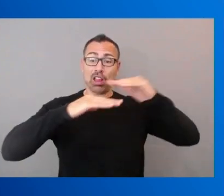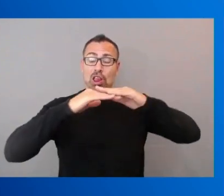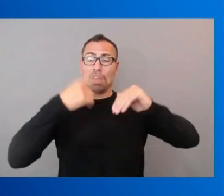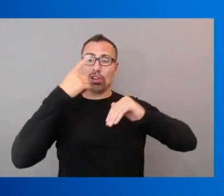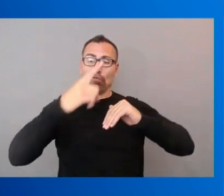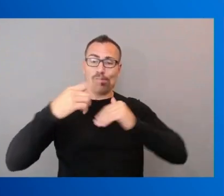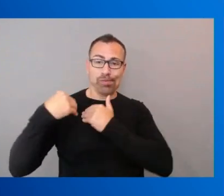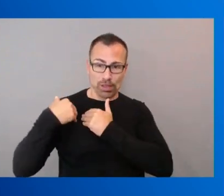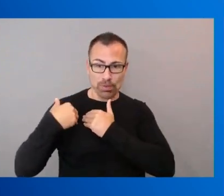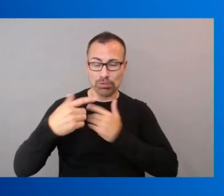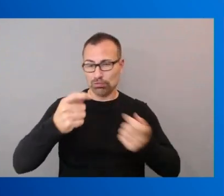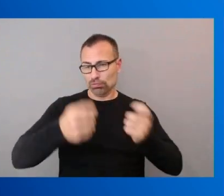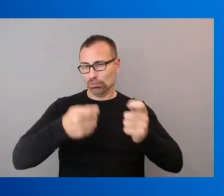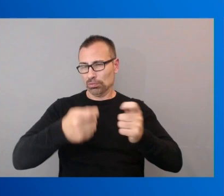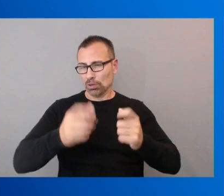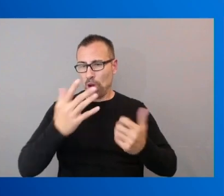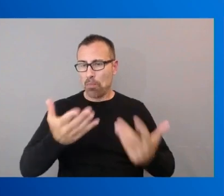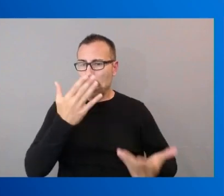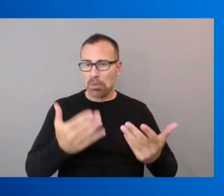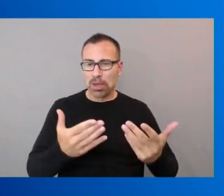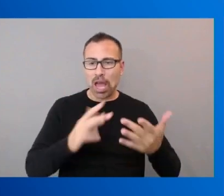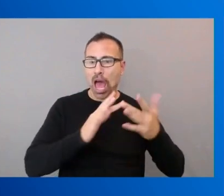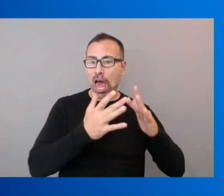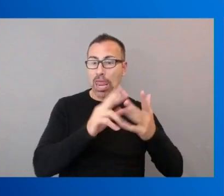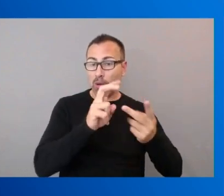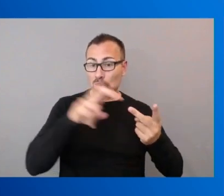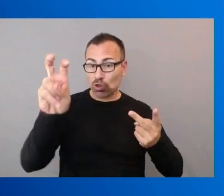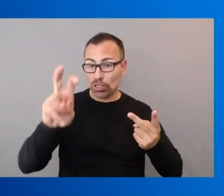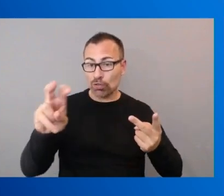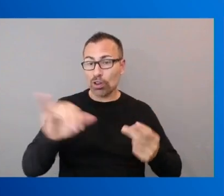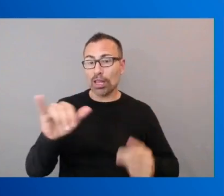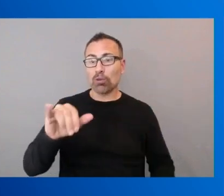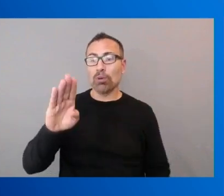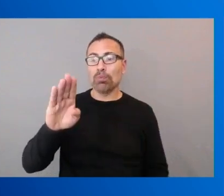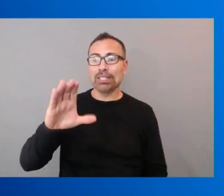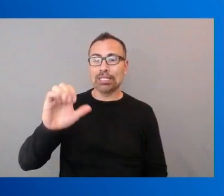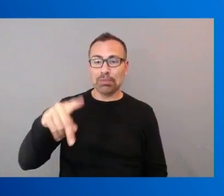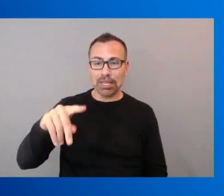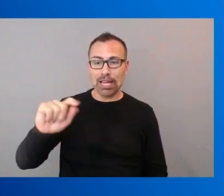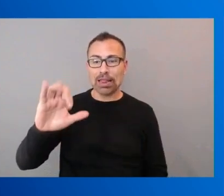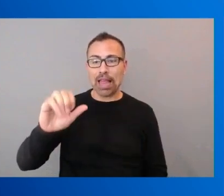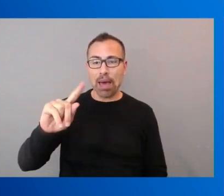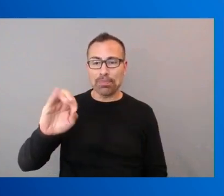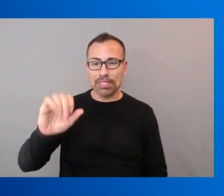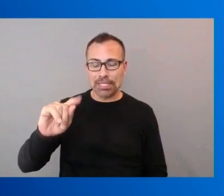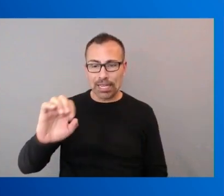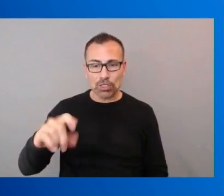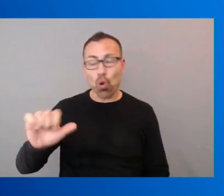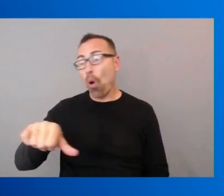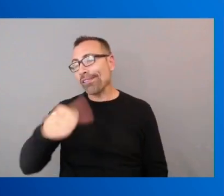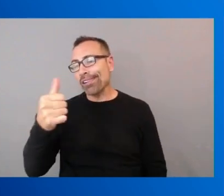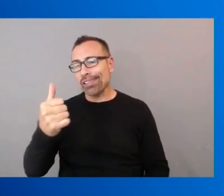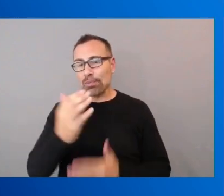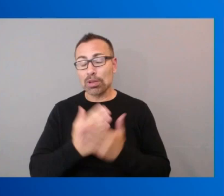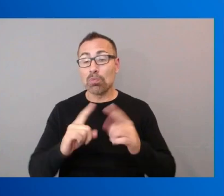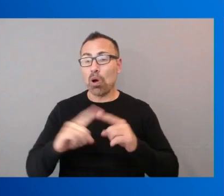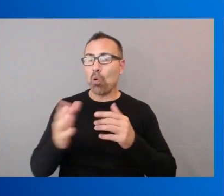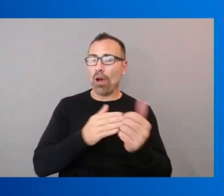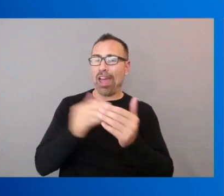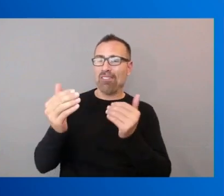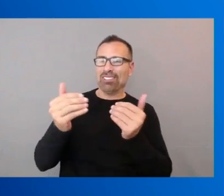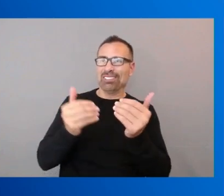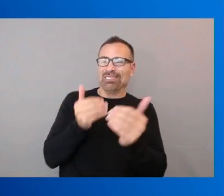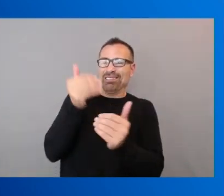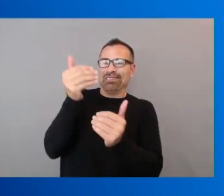that's network transfer, like what we did with VPC Lattice. Maybe it is some other dimension. Maybe whatever the next frontier is, that will become part of the